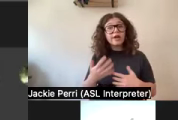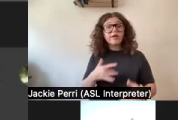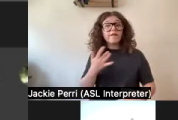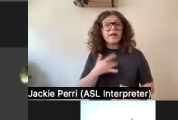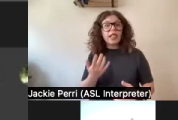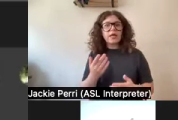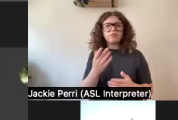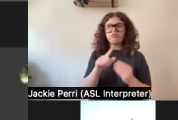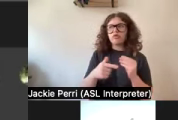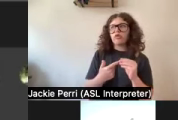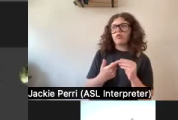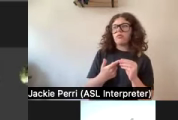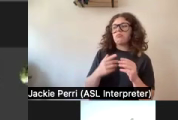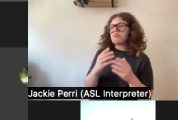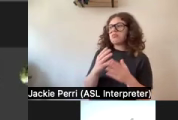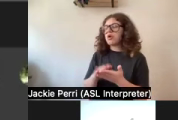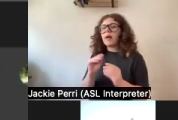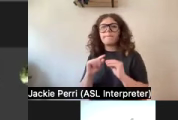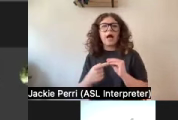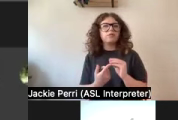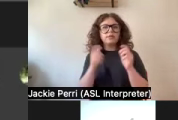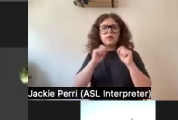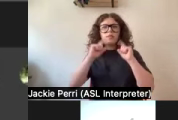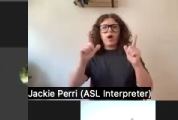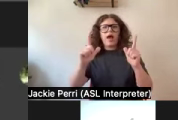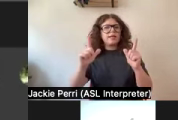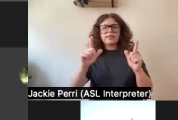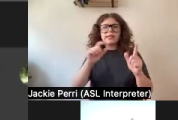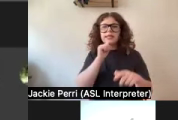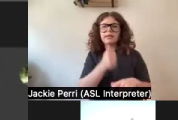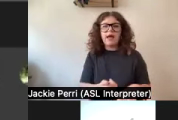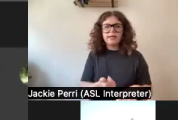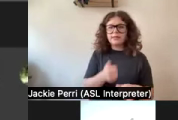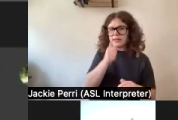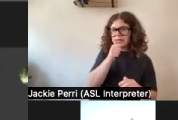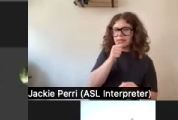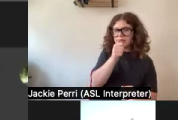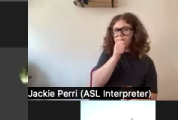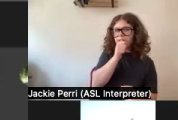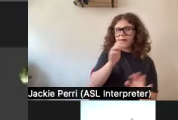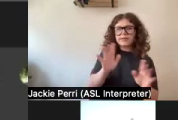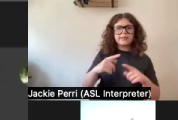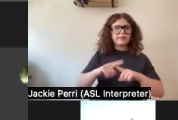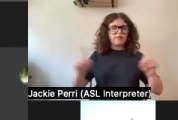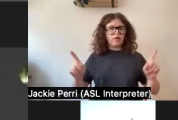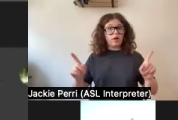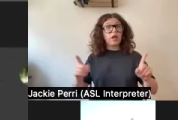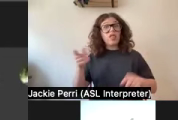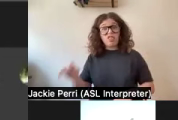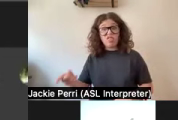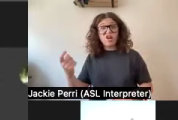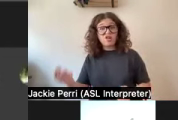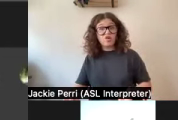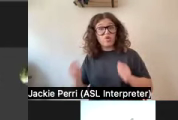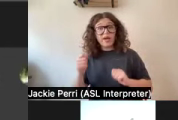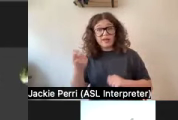secrets. Those are tools that are so necessary to prevent child abuse, right? If children are better equipped to understand what does consent look like,